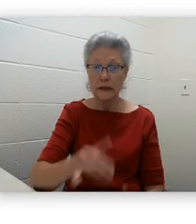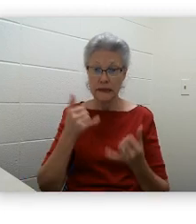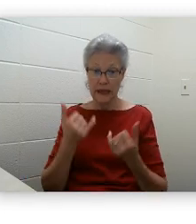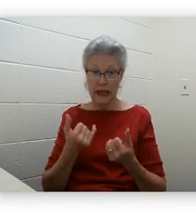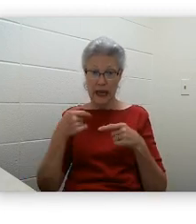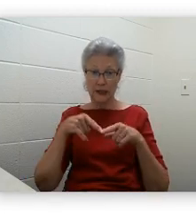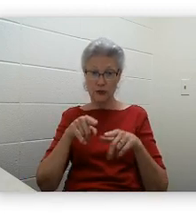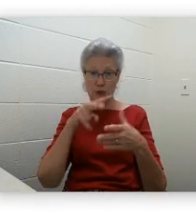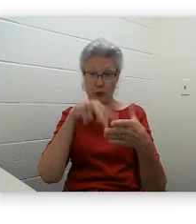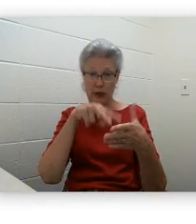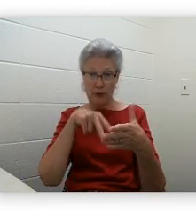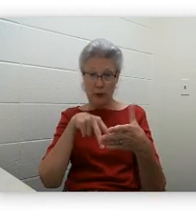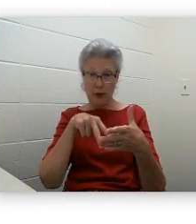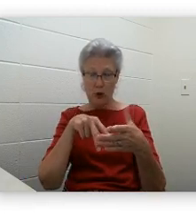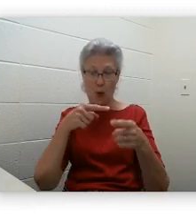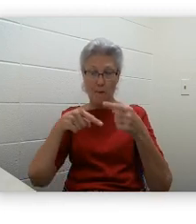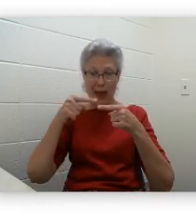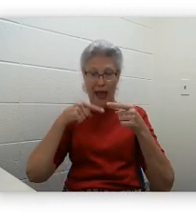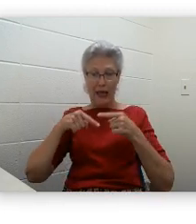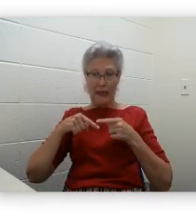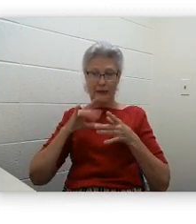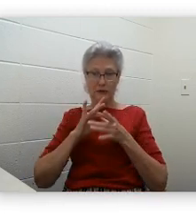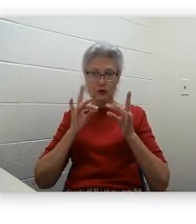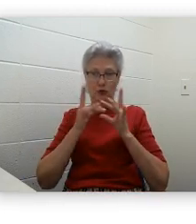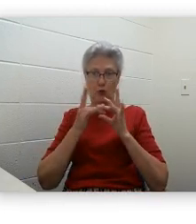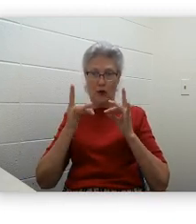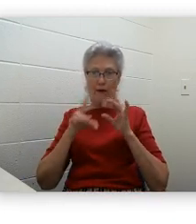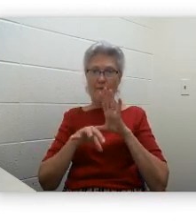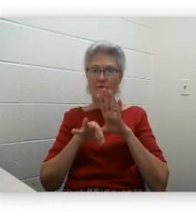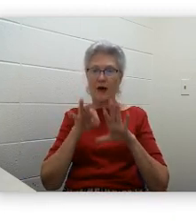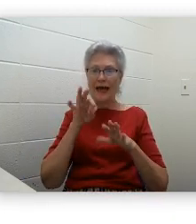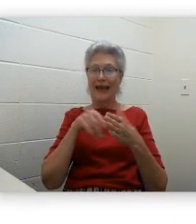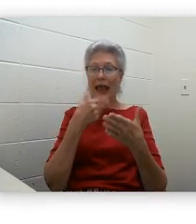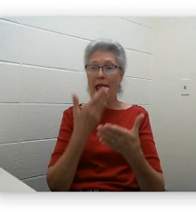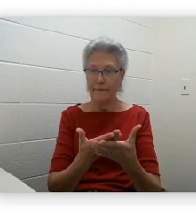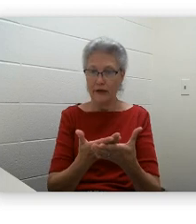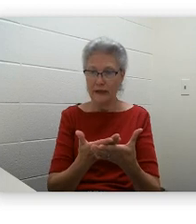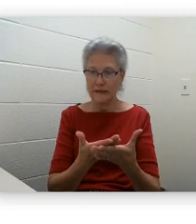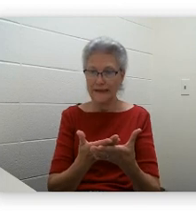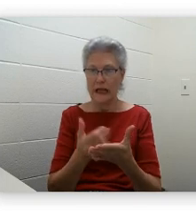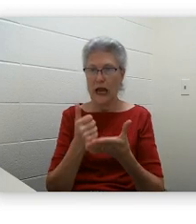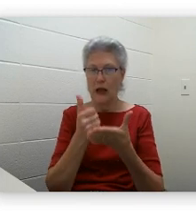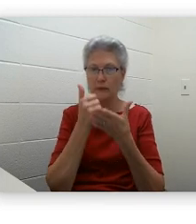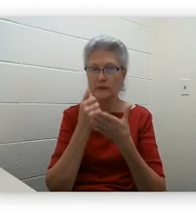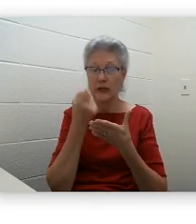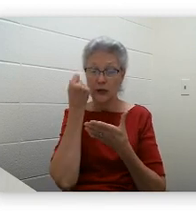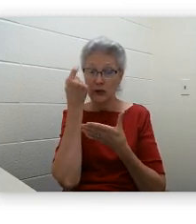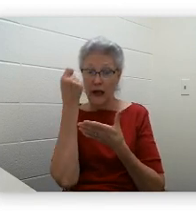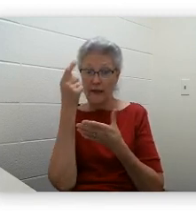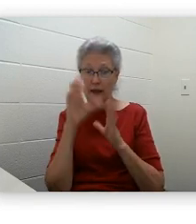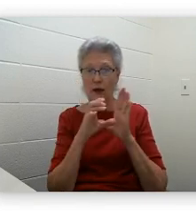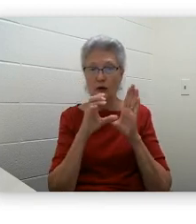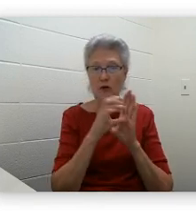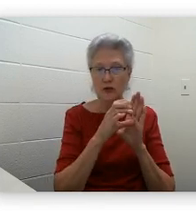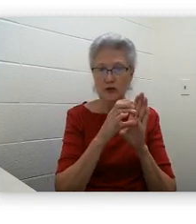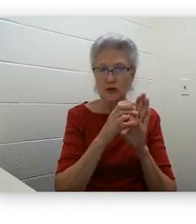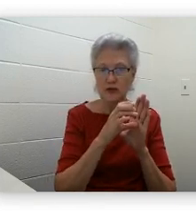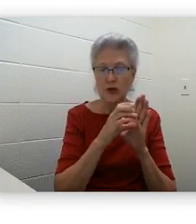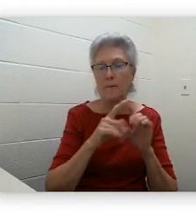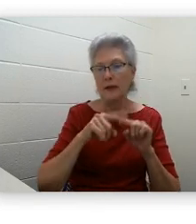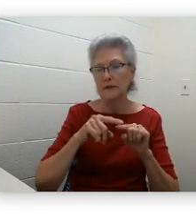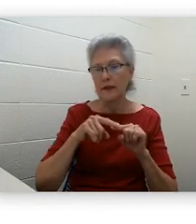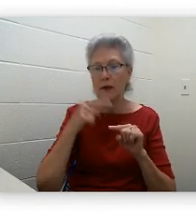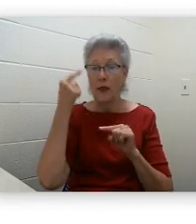Today as we read, we want to go back into the text. We want to find evidence that helps us understand the characters based on